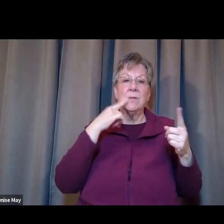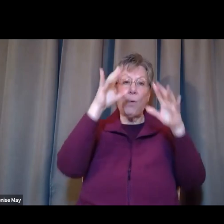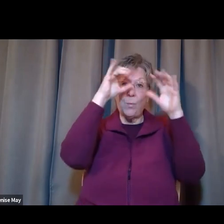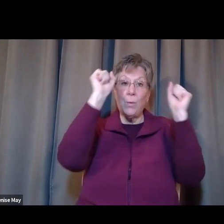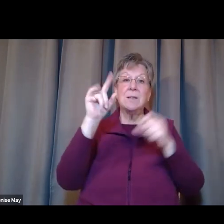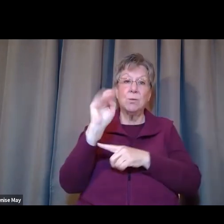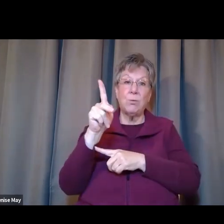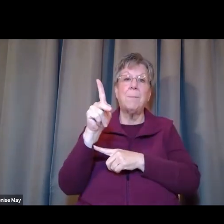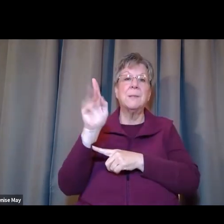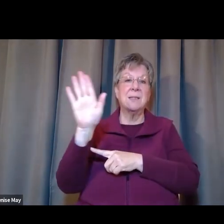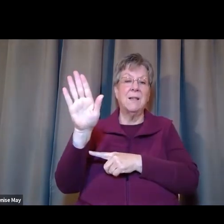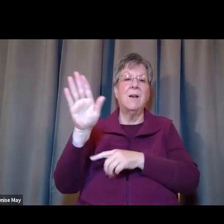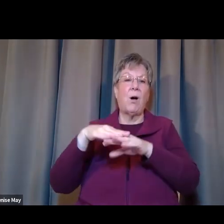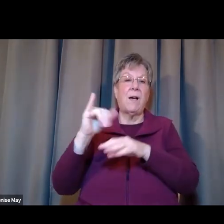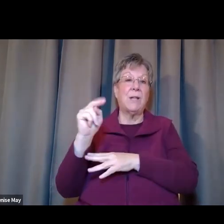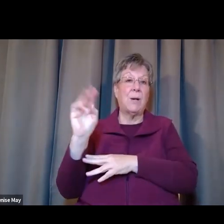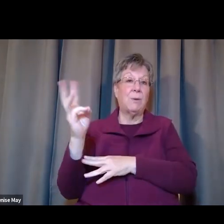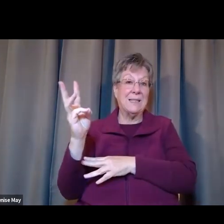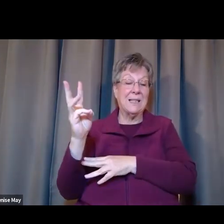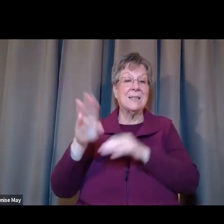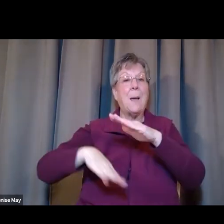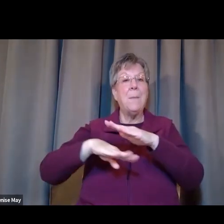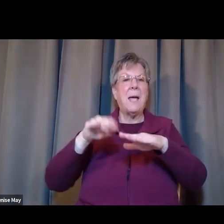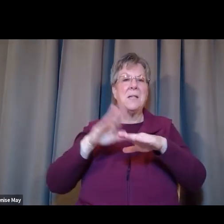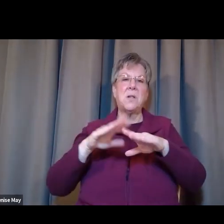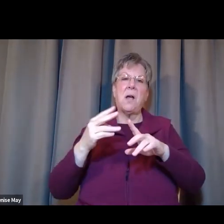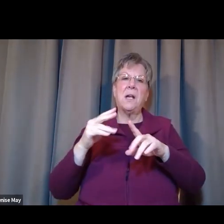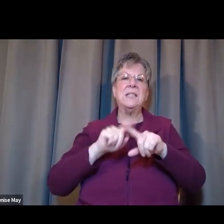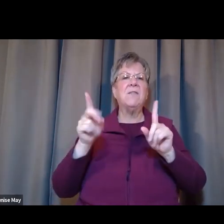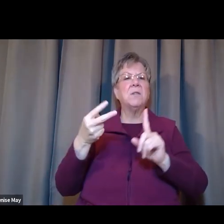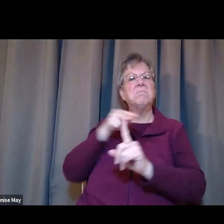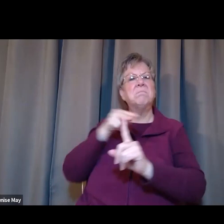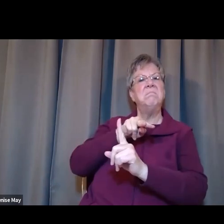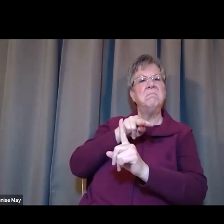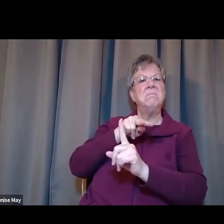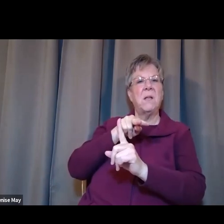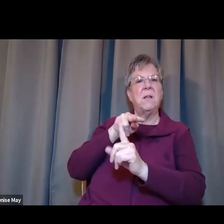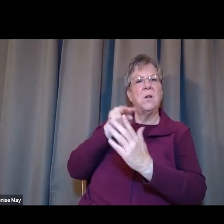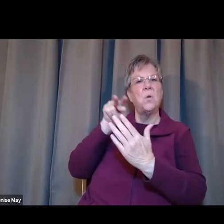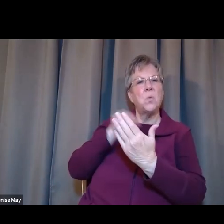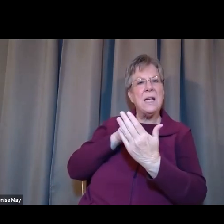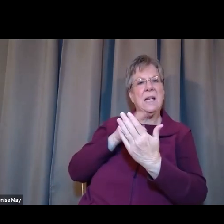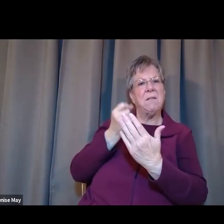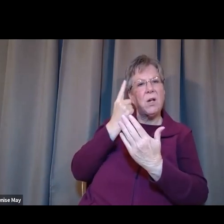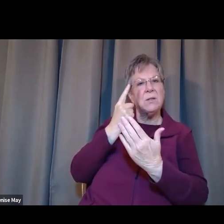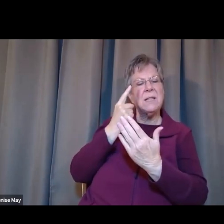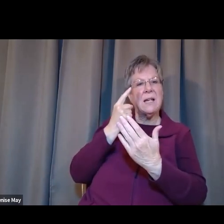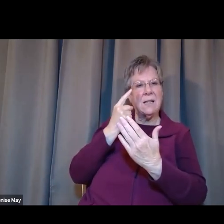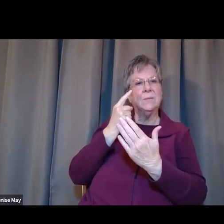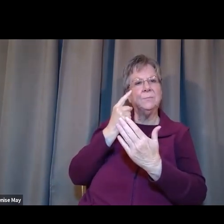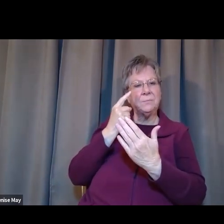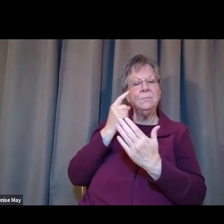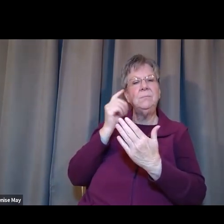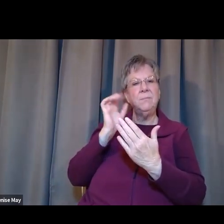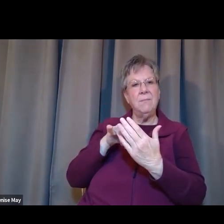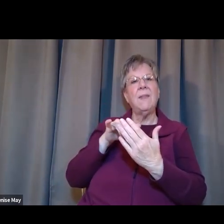6th, based on a tendentious reading of the Constitution that persuaded nearly enough people in power to reject the fully